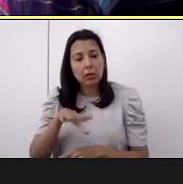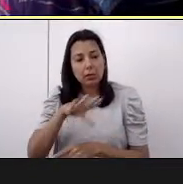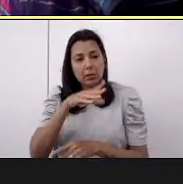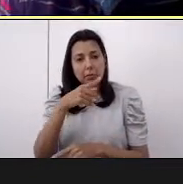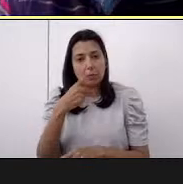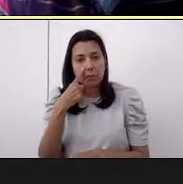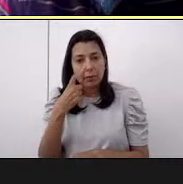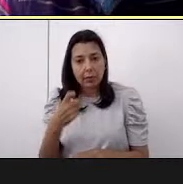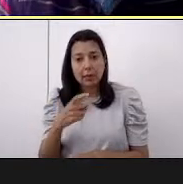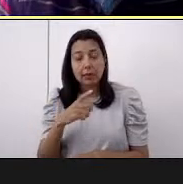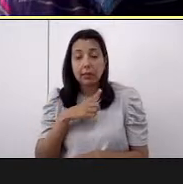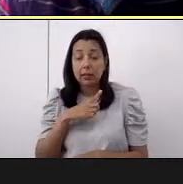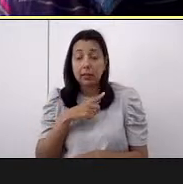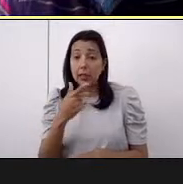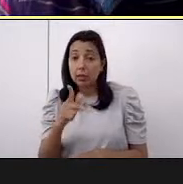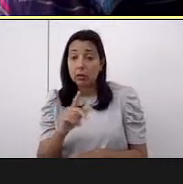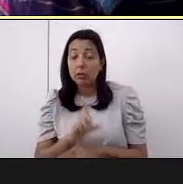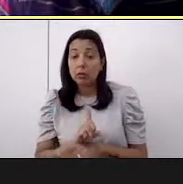This development towards